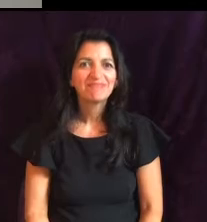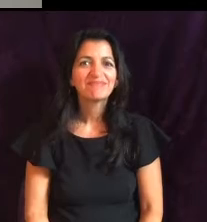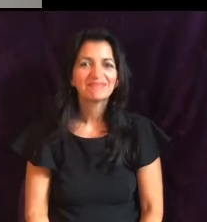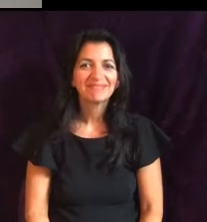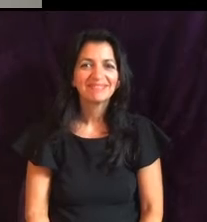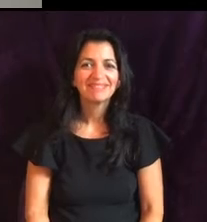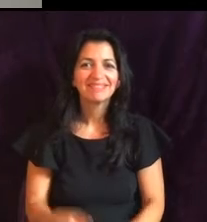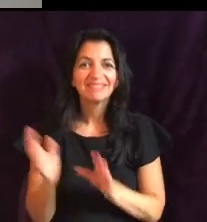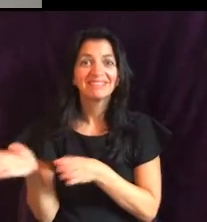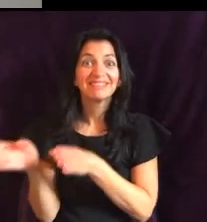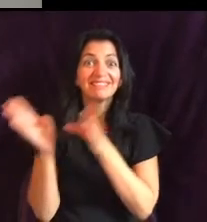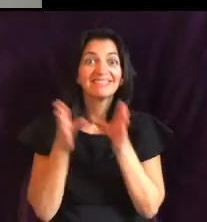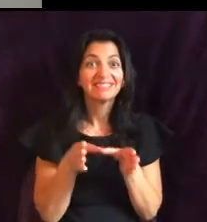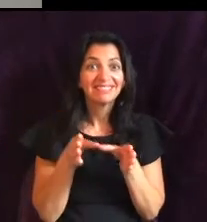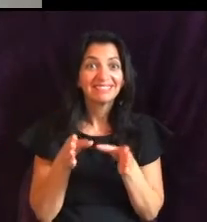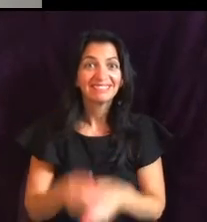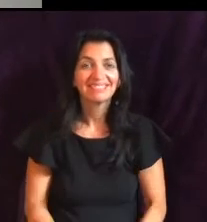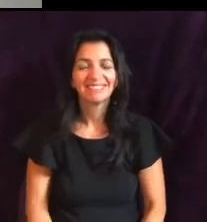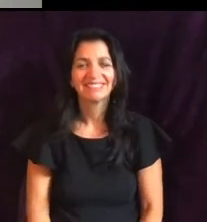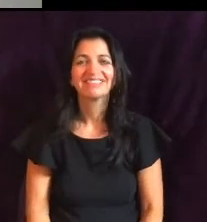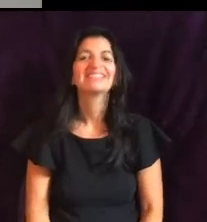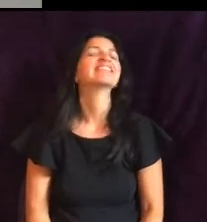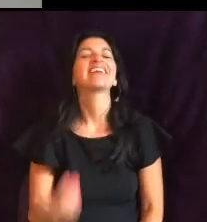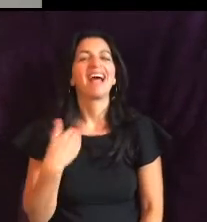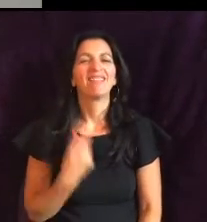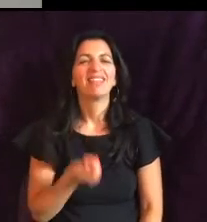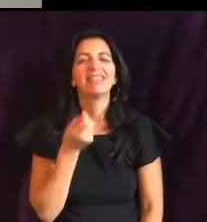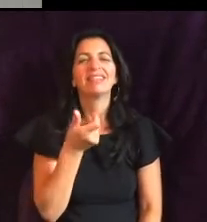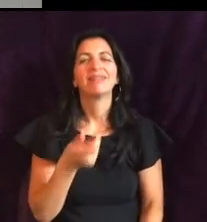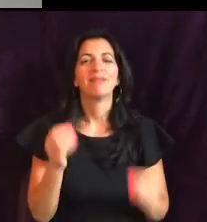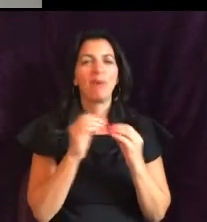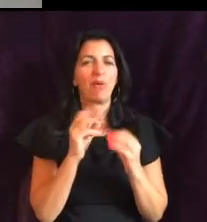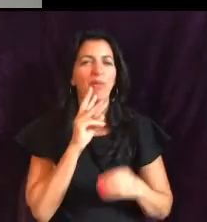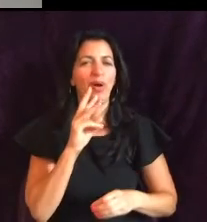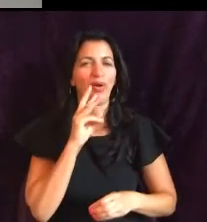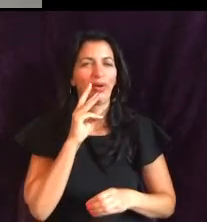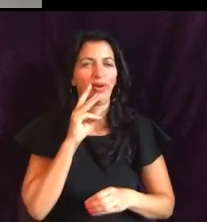Pitch is getting higher. This one has a little bit more water.